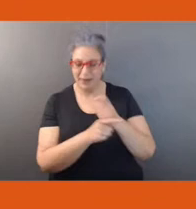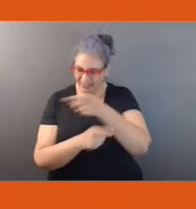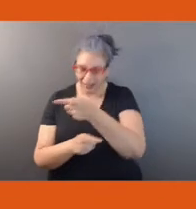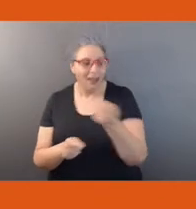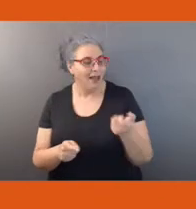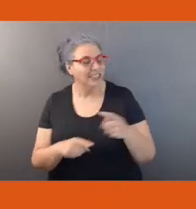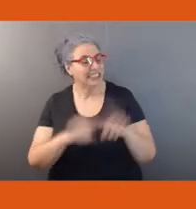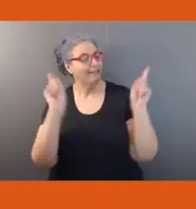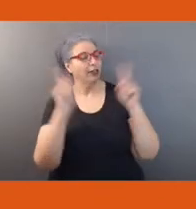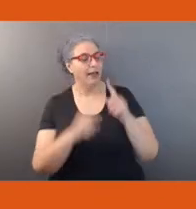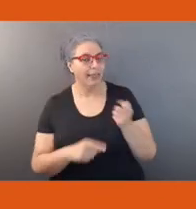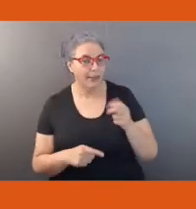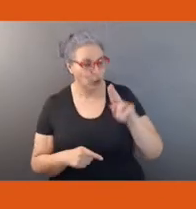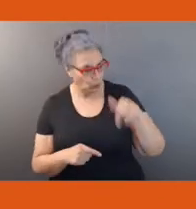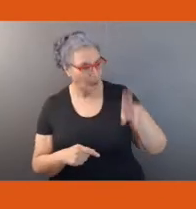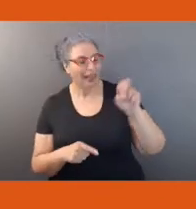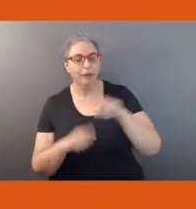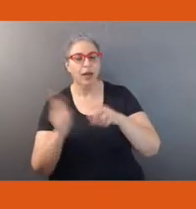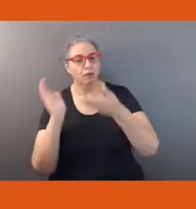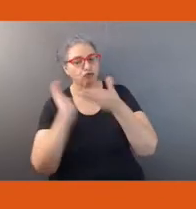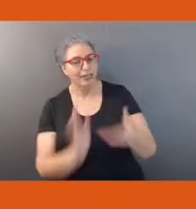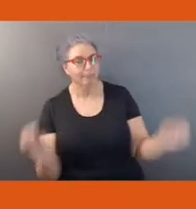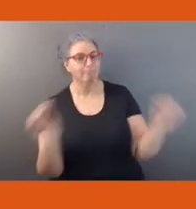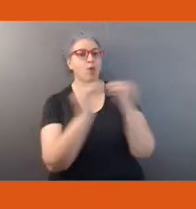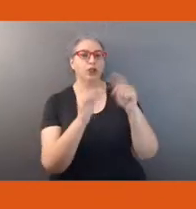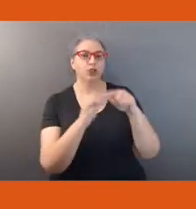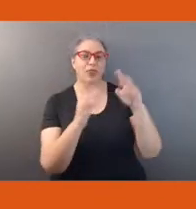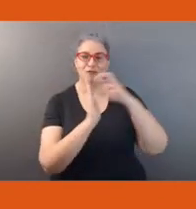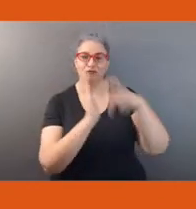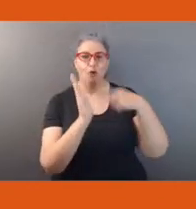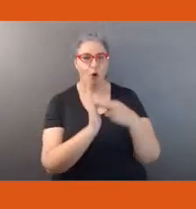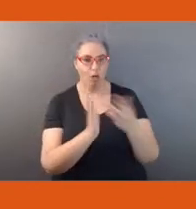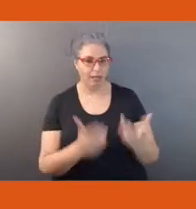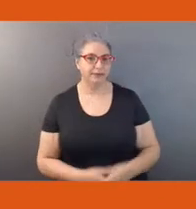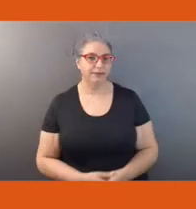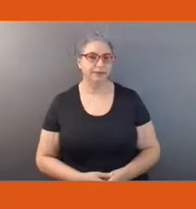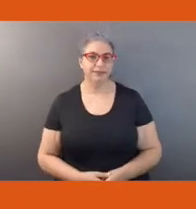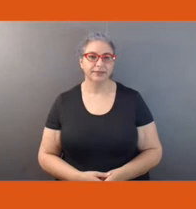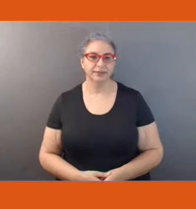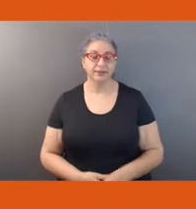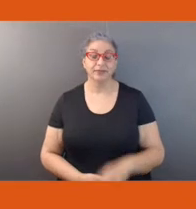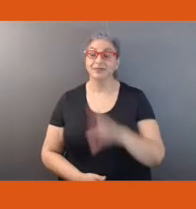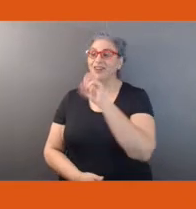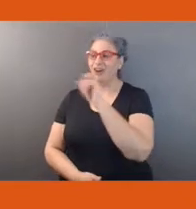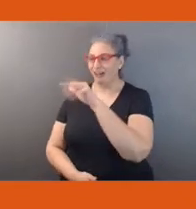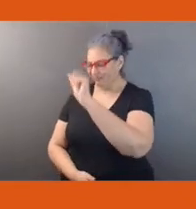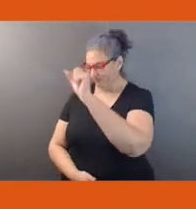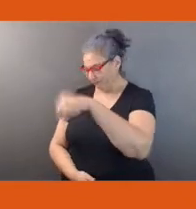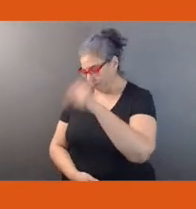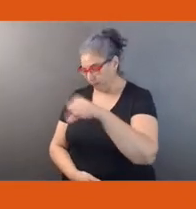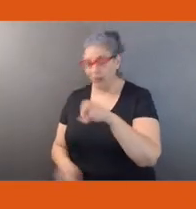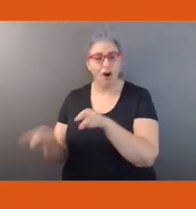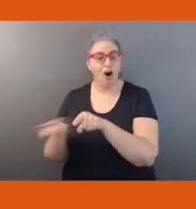that are different or unique, but would bring something really special to a role. Yeah. And also like kind of